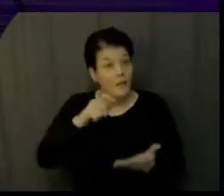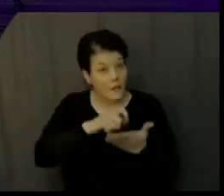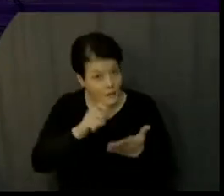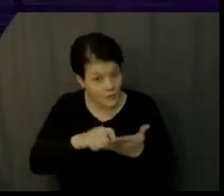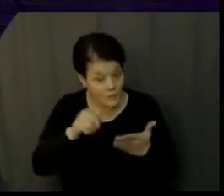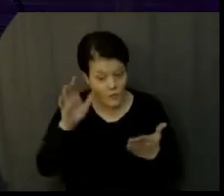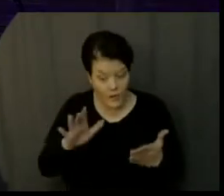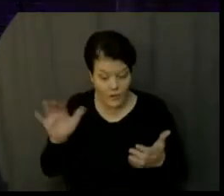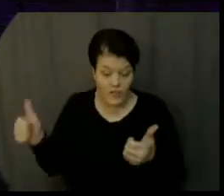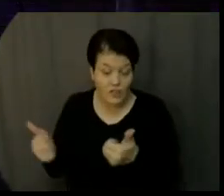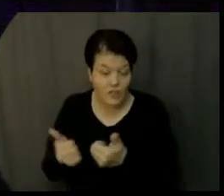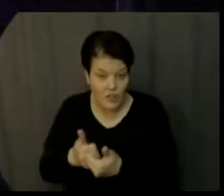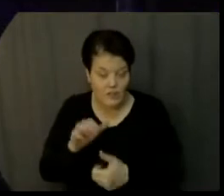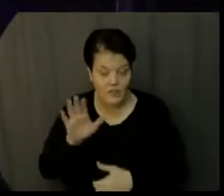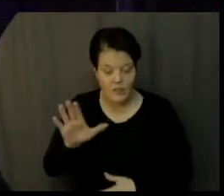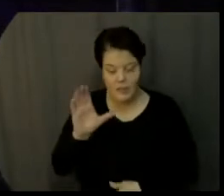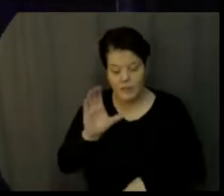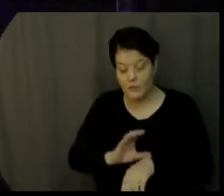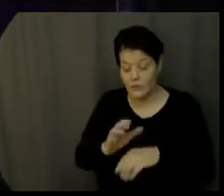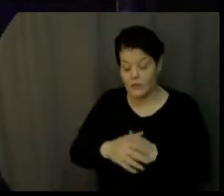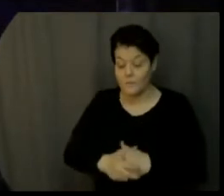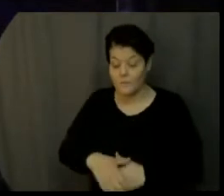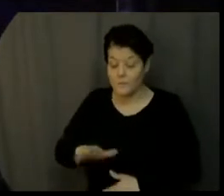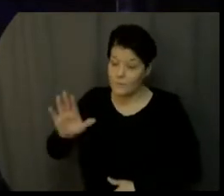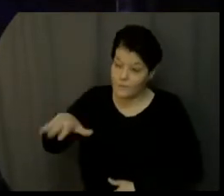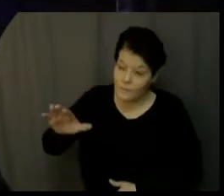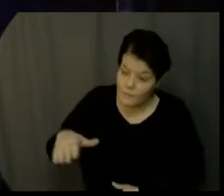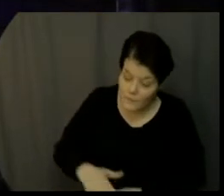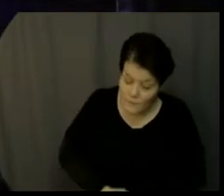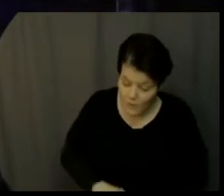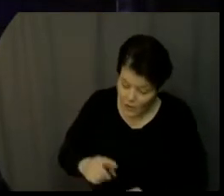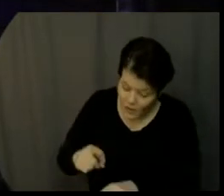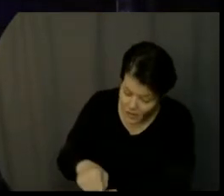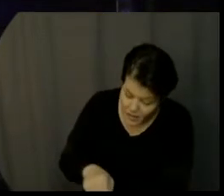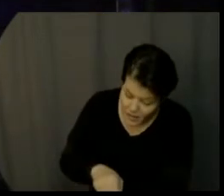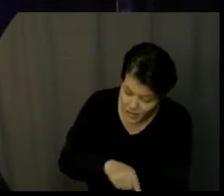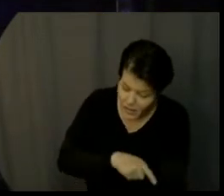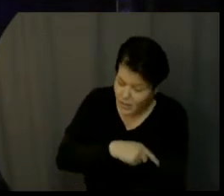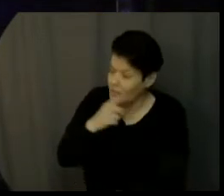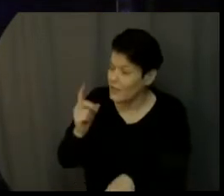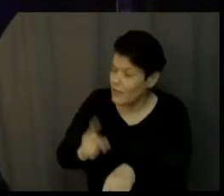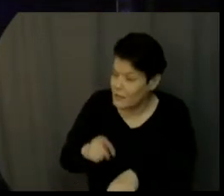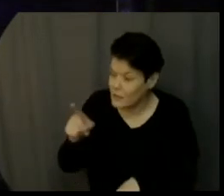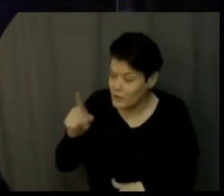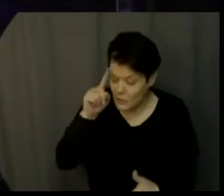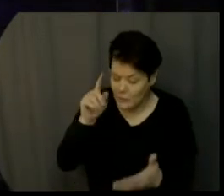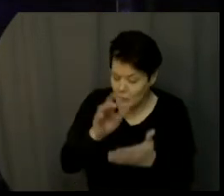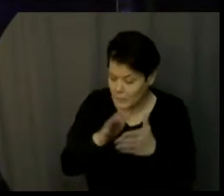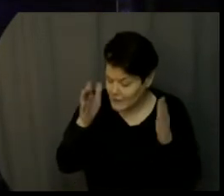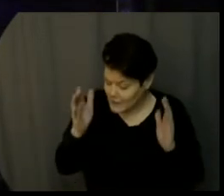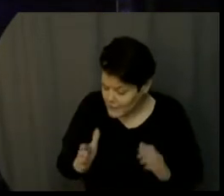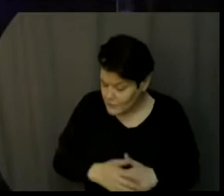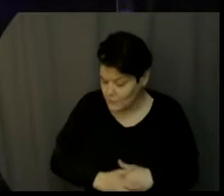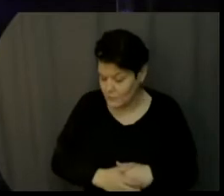And he says, you've been believers so long now that you ought to be teaching one